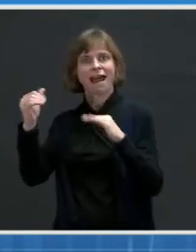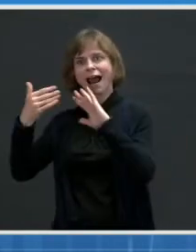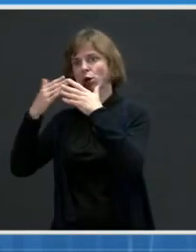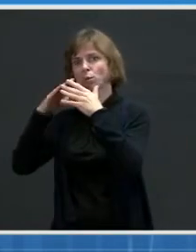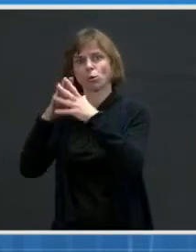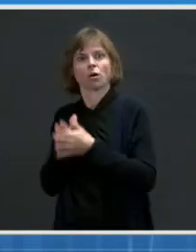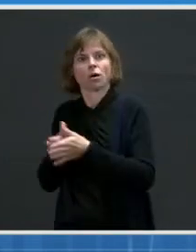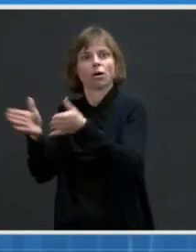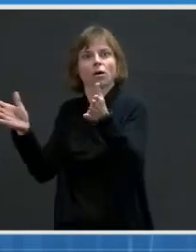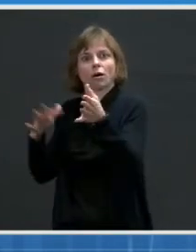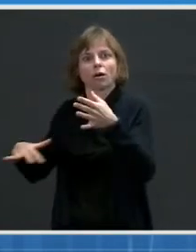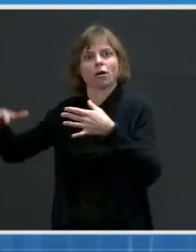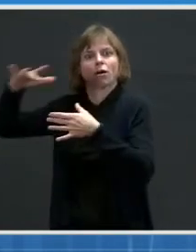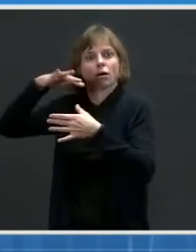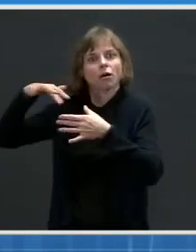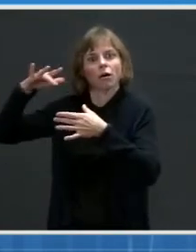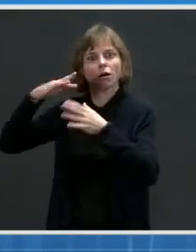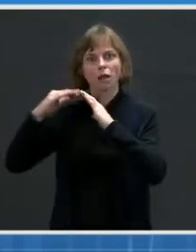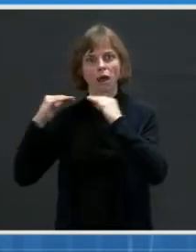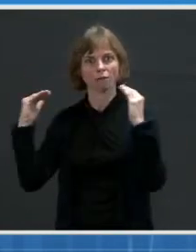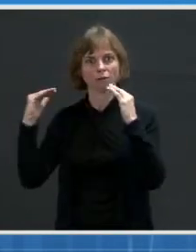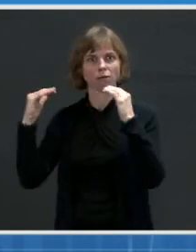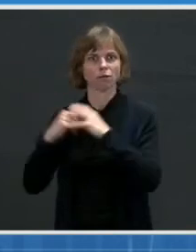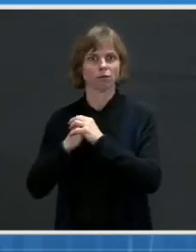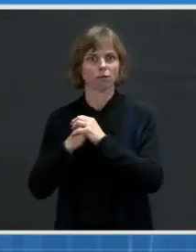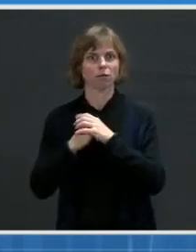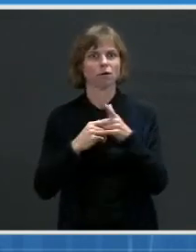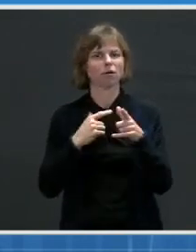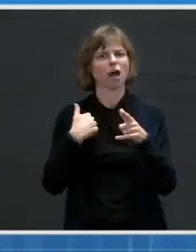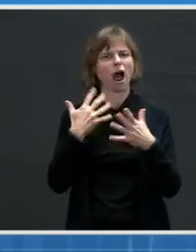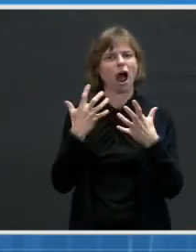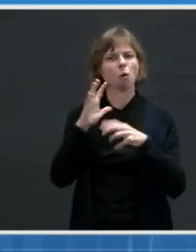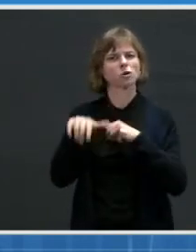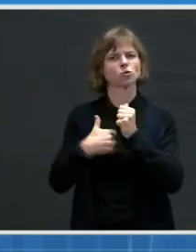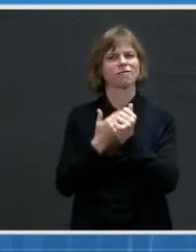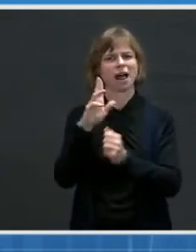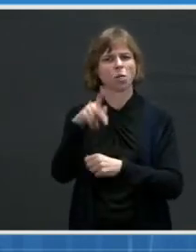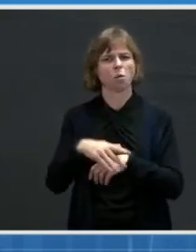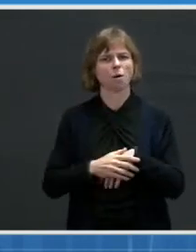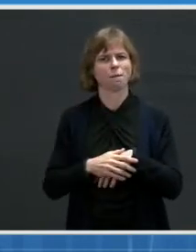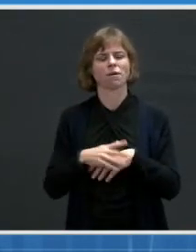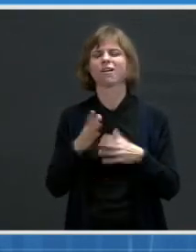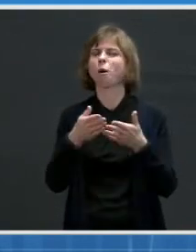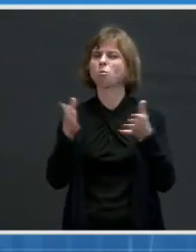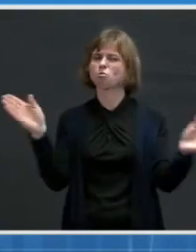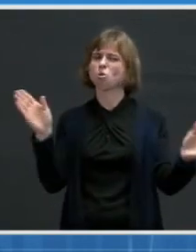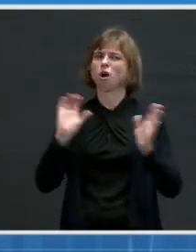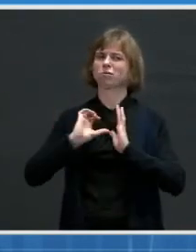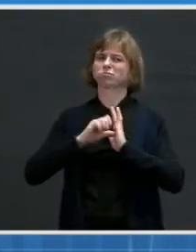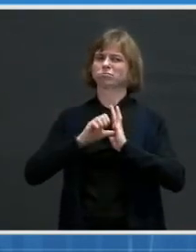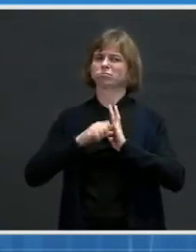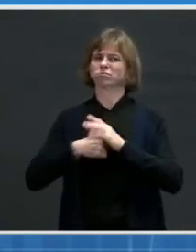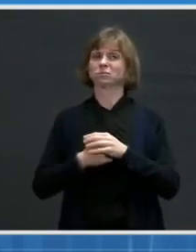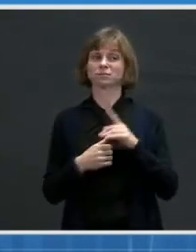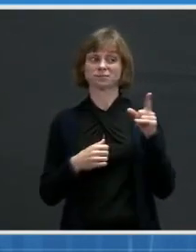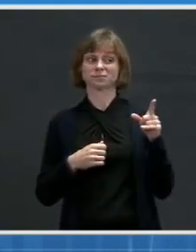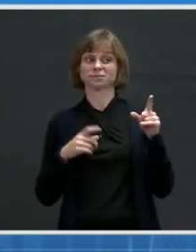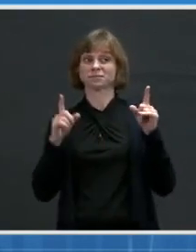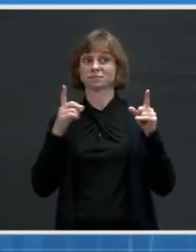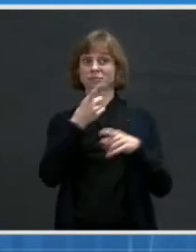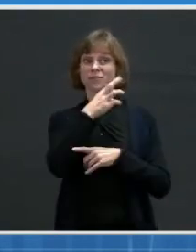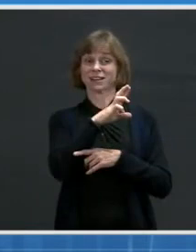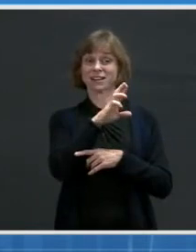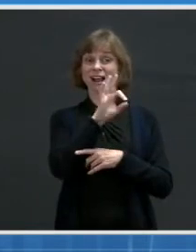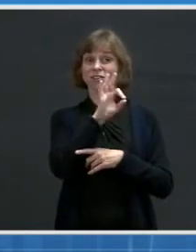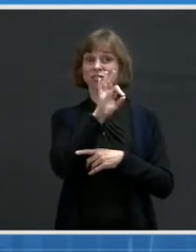just follow up to make a broader point. The broader point, Dr. Fauci and Dr. Walensky both alluded